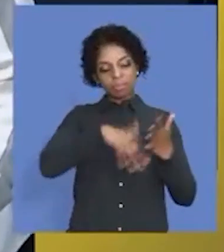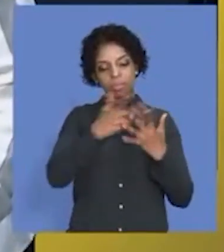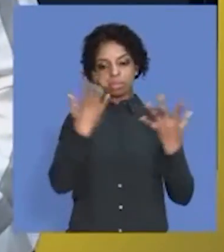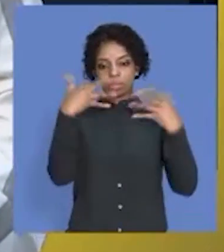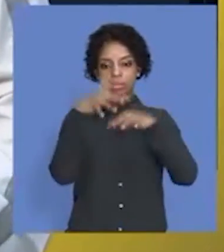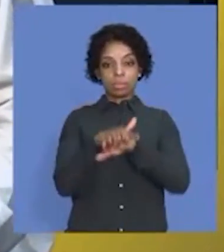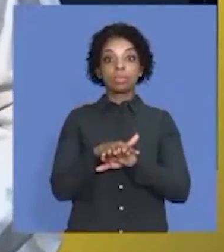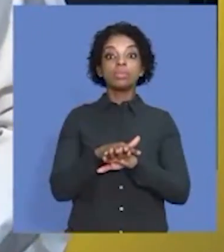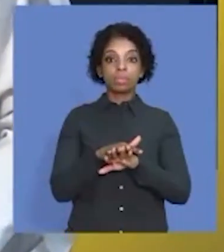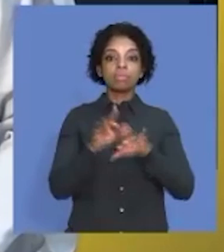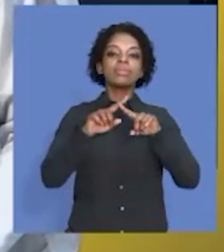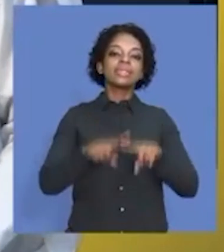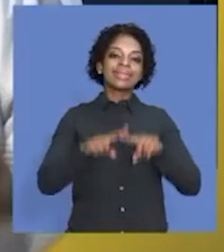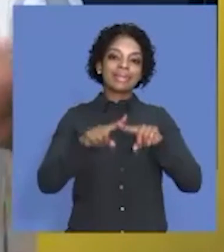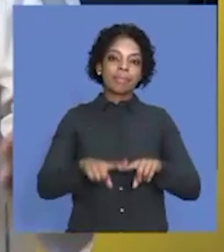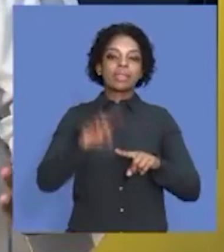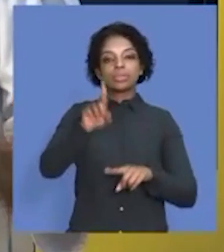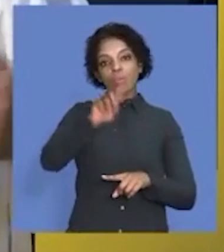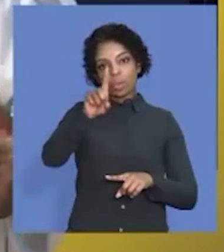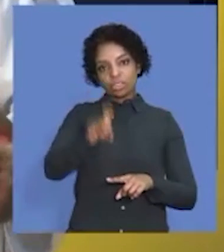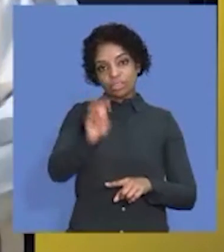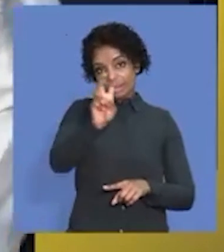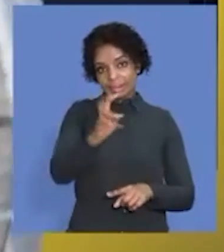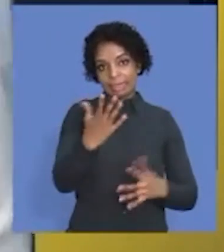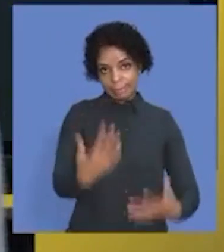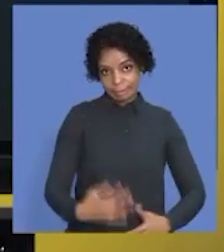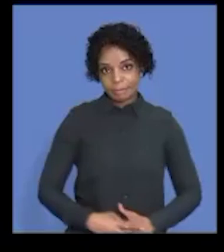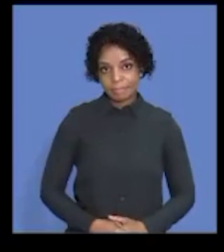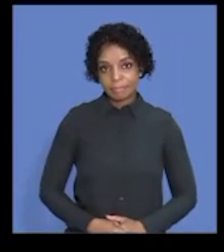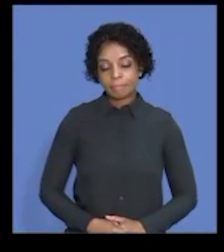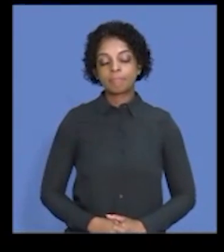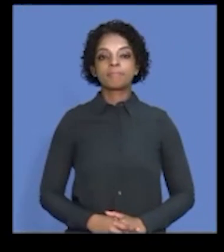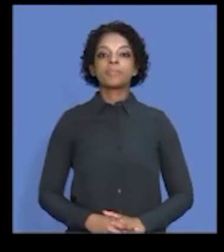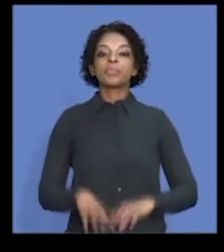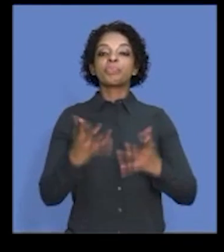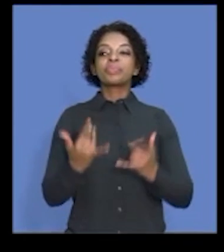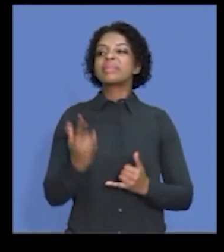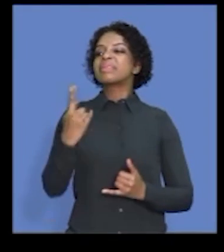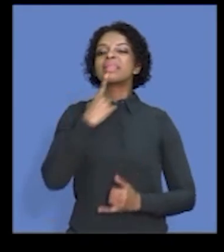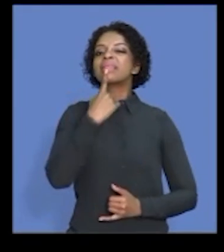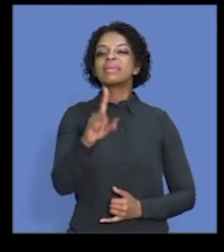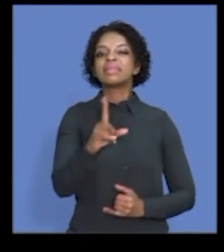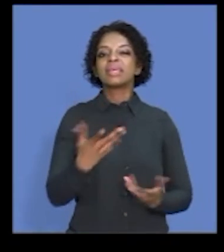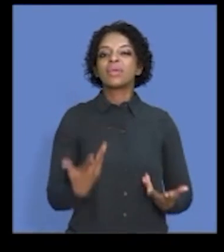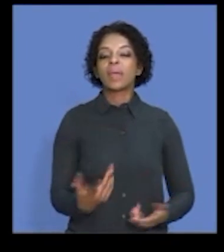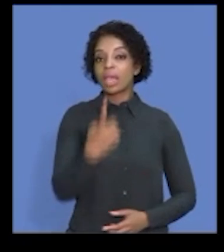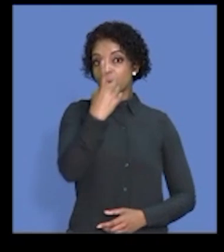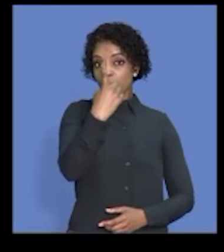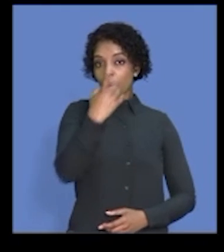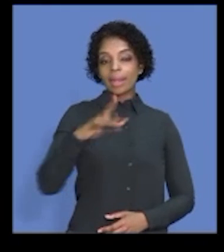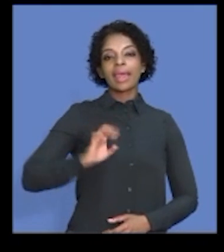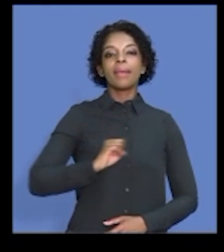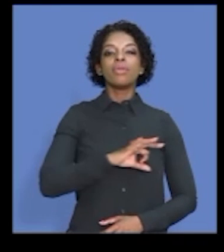in your income statement. Okay? Just depending on the question. What are we told? We are told that one employee was